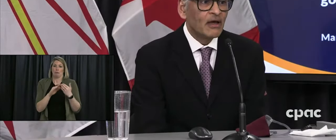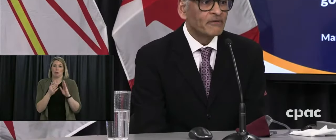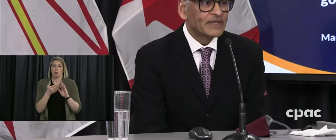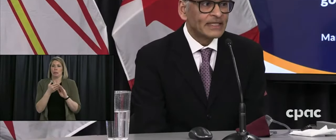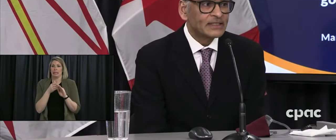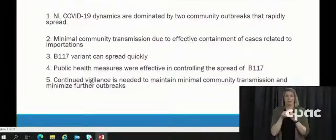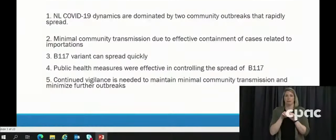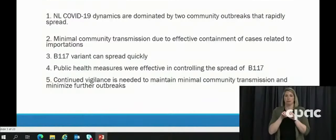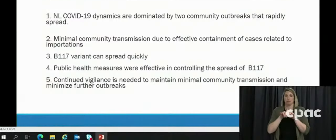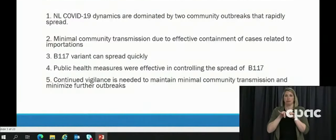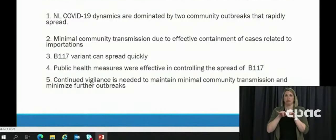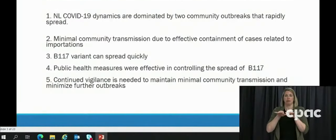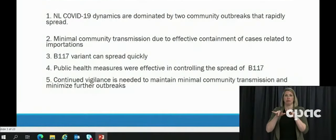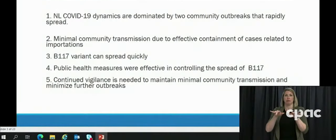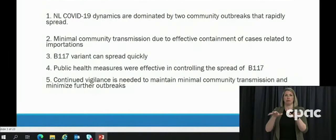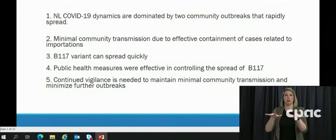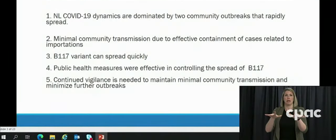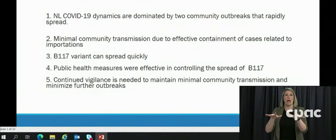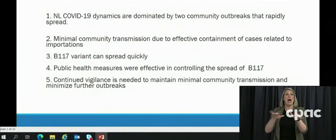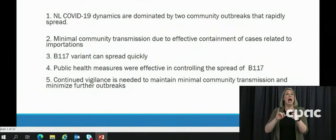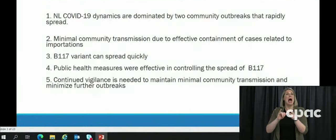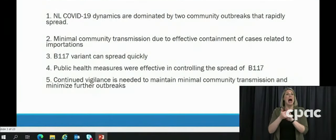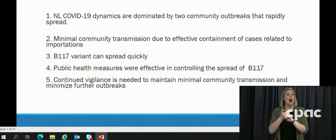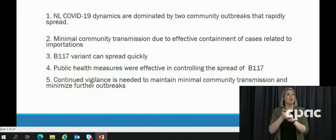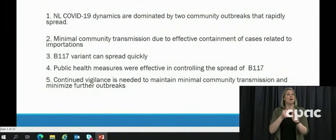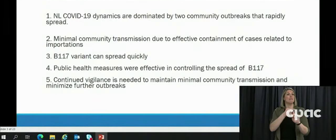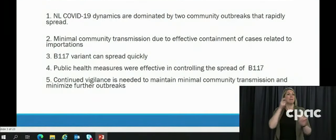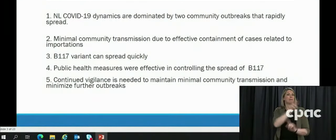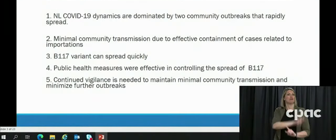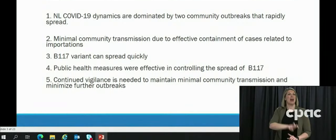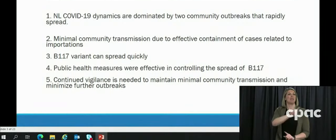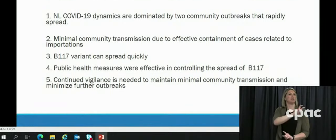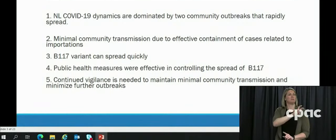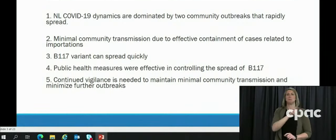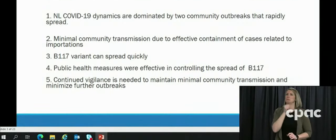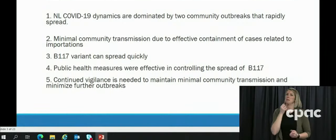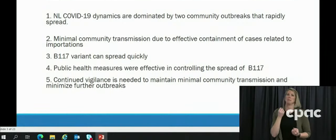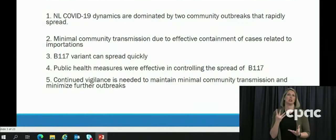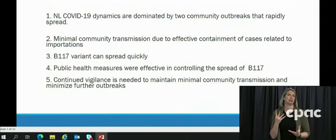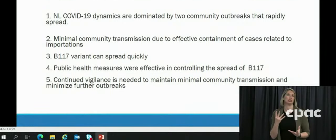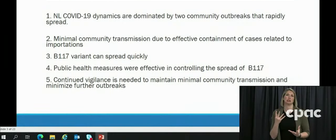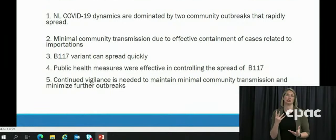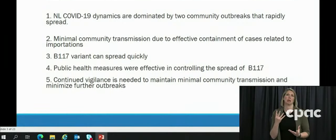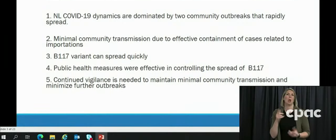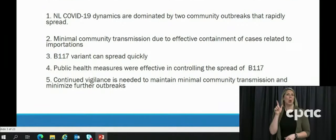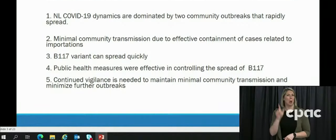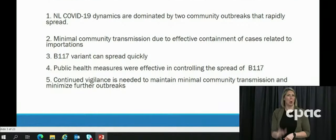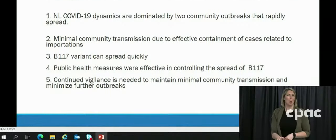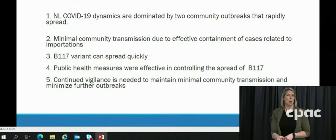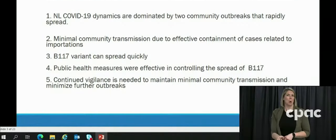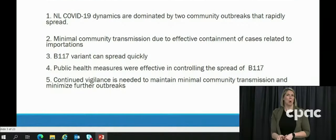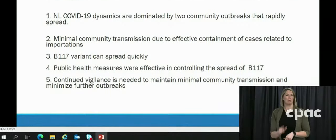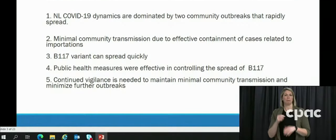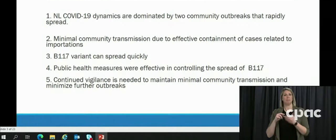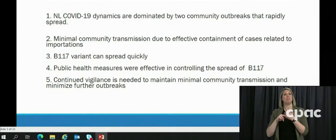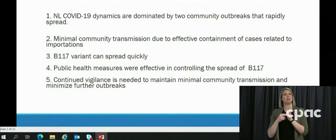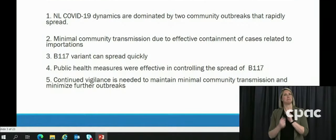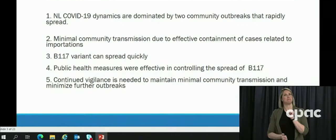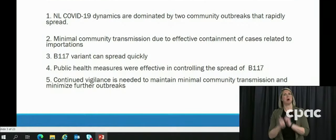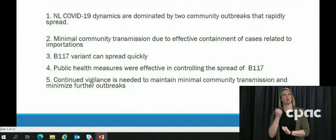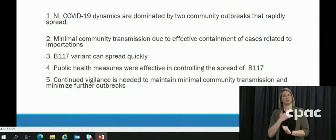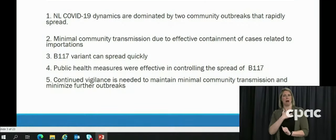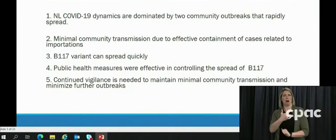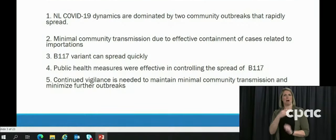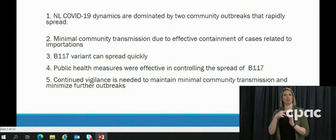of cases related to importations. We've done really well in limiting community transmission from the imported cases